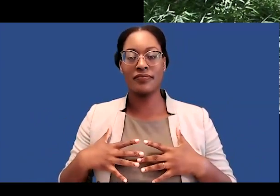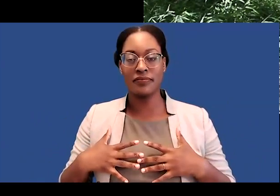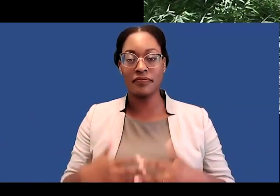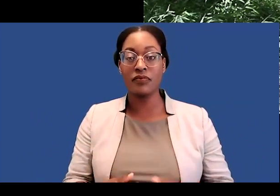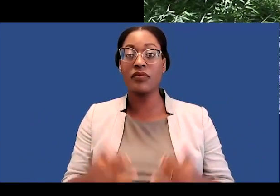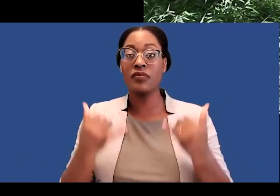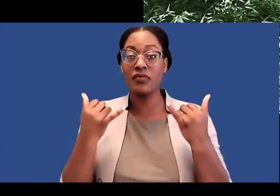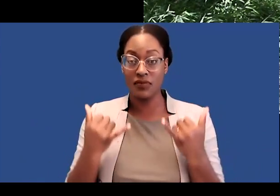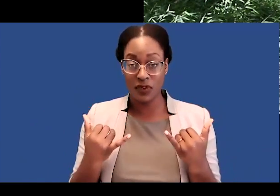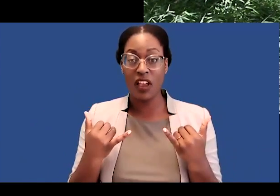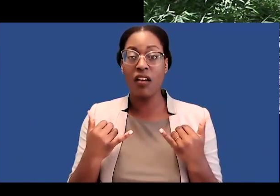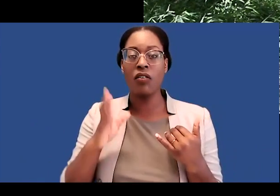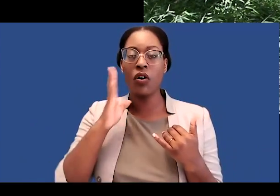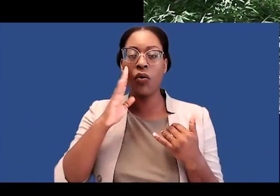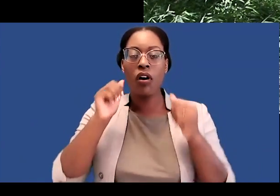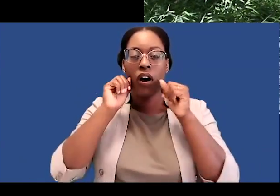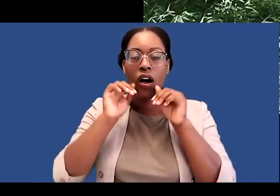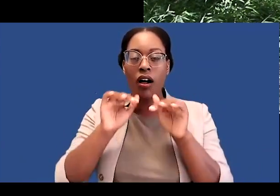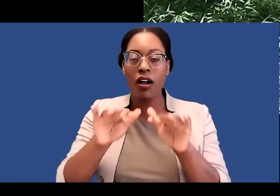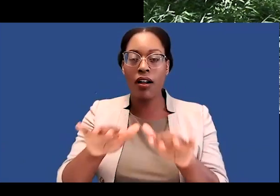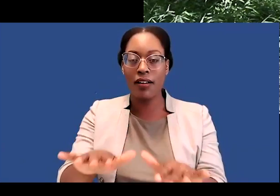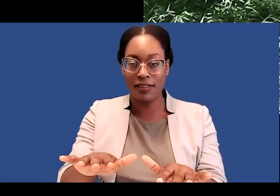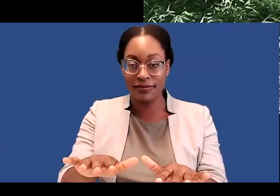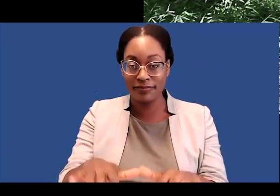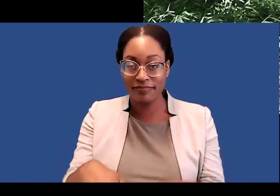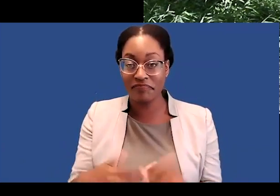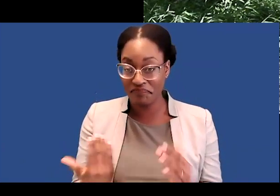This time we're going to exhale through the mouth.